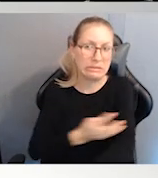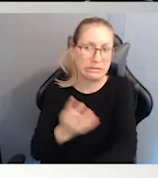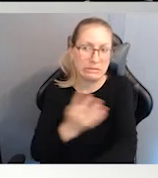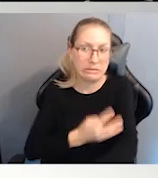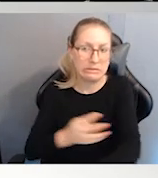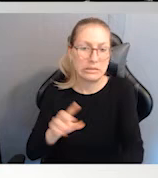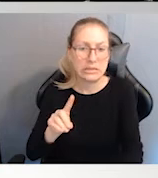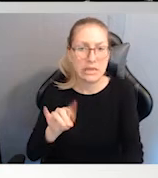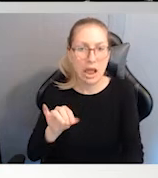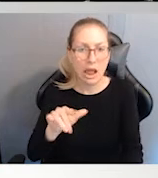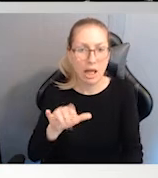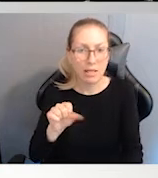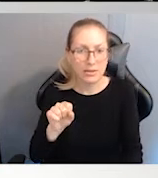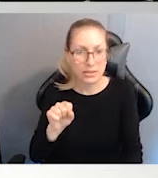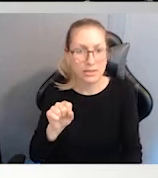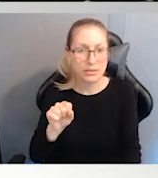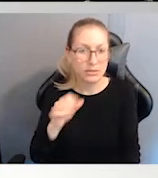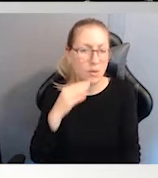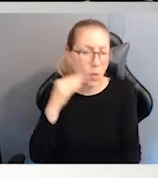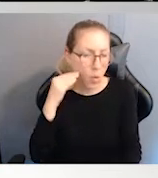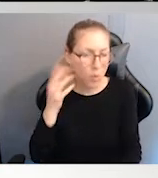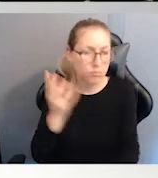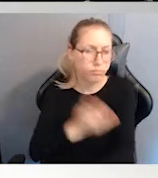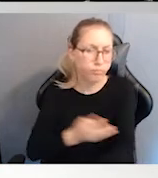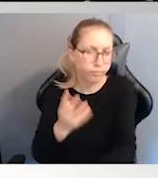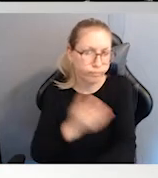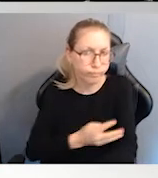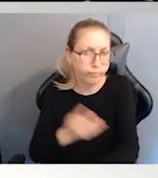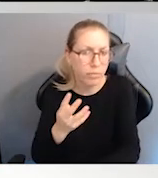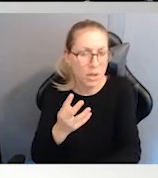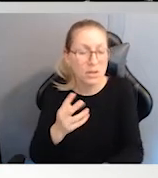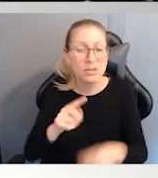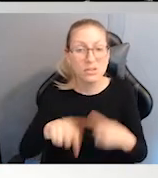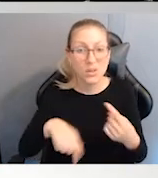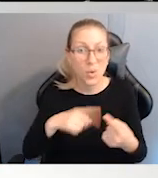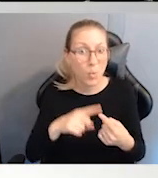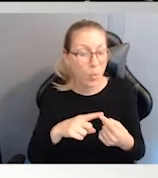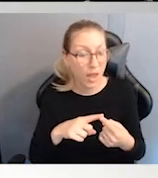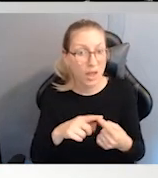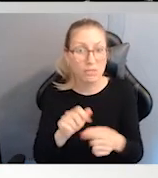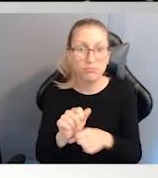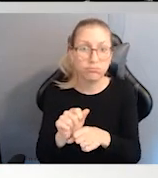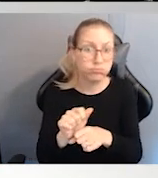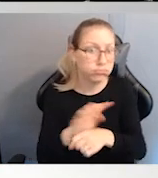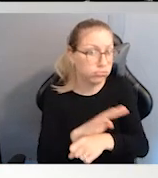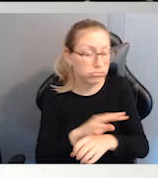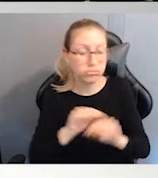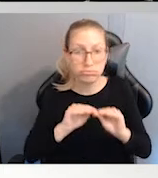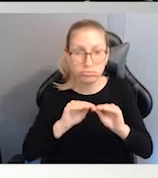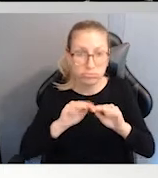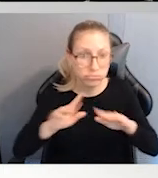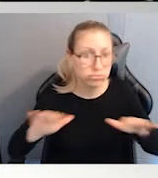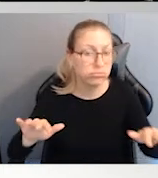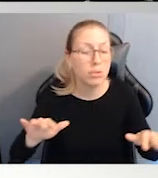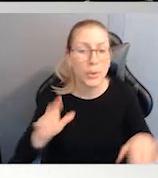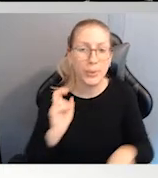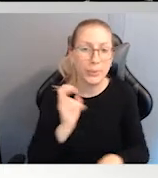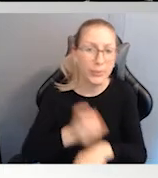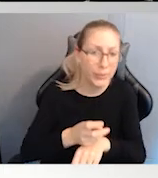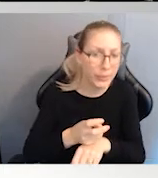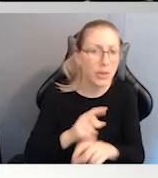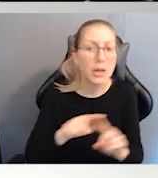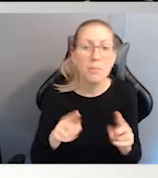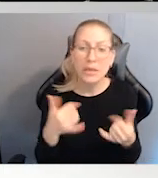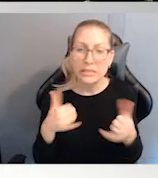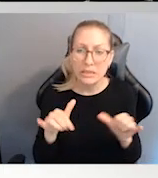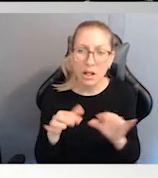when COVID hit, it got really difficult, but I was still able to stay connected with the Stand Up for